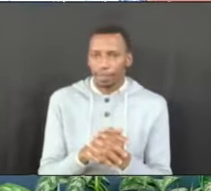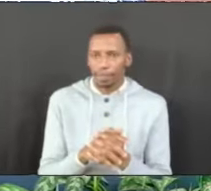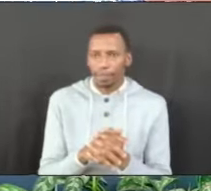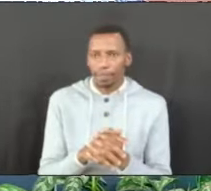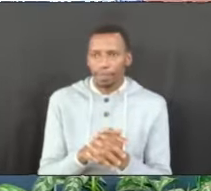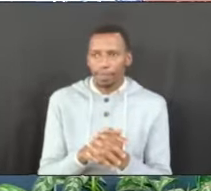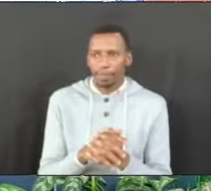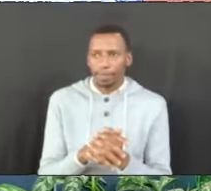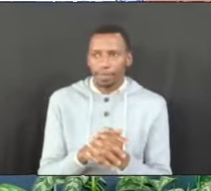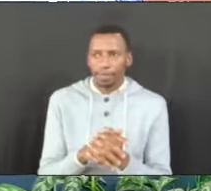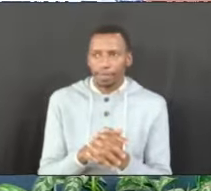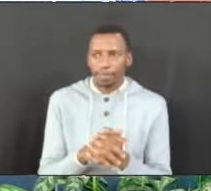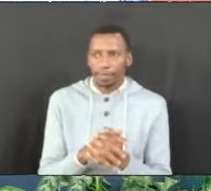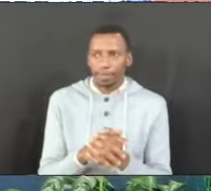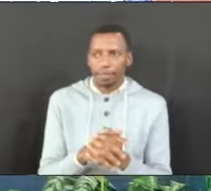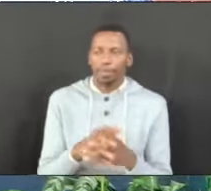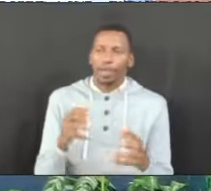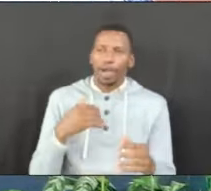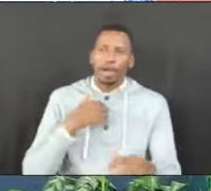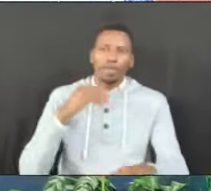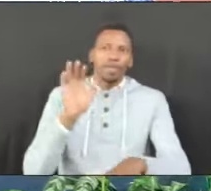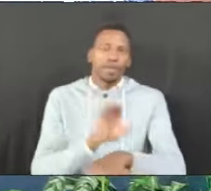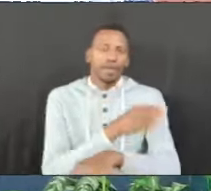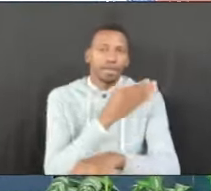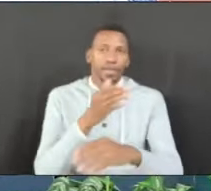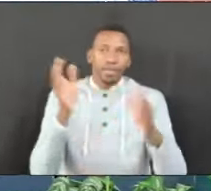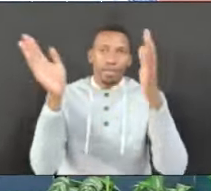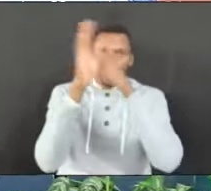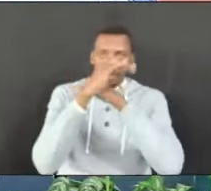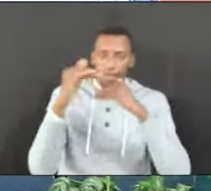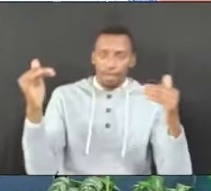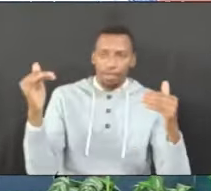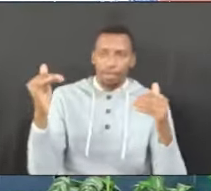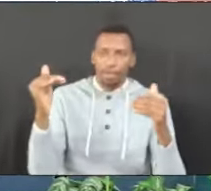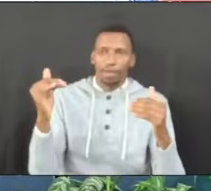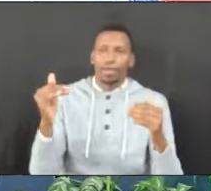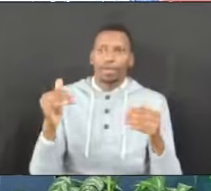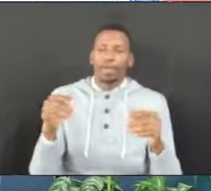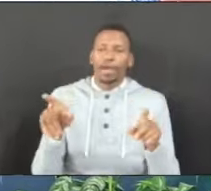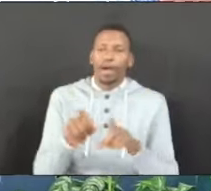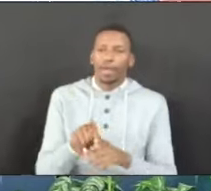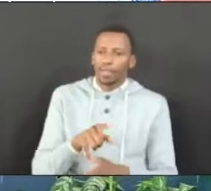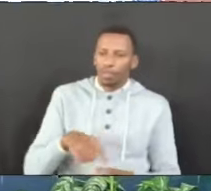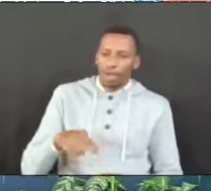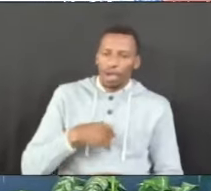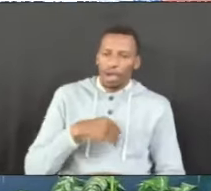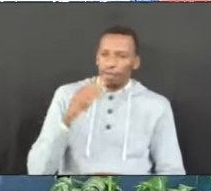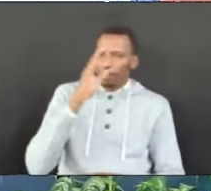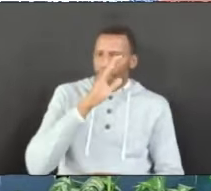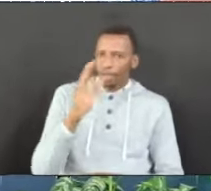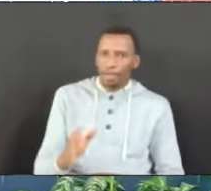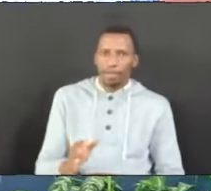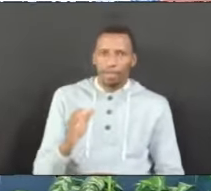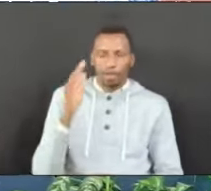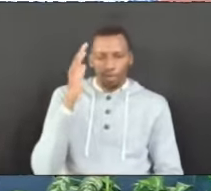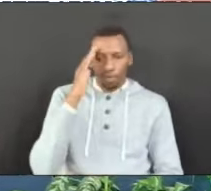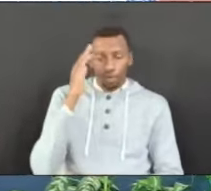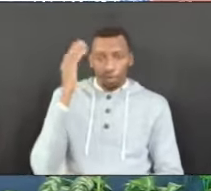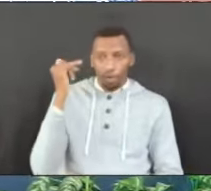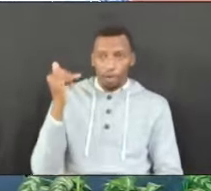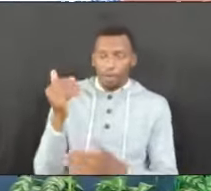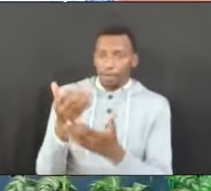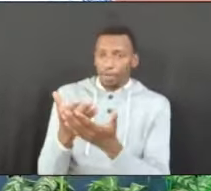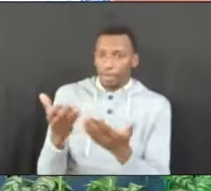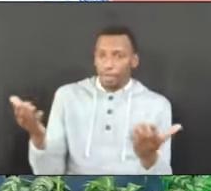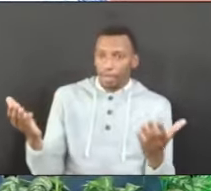Man, there is singing up in heaven such as we have never known. For the angels do what? Sing